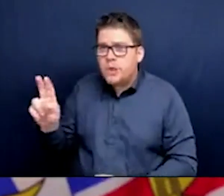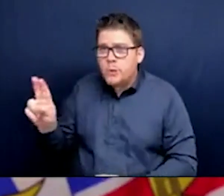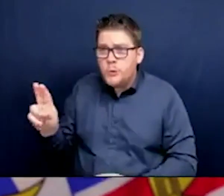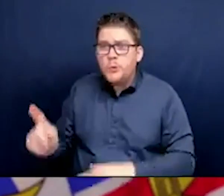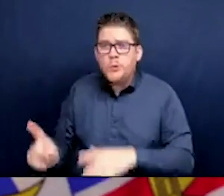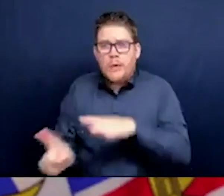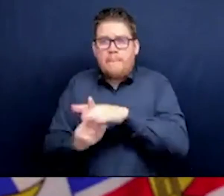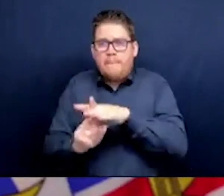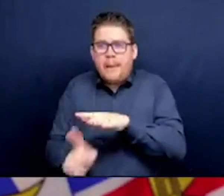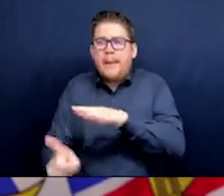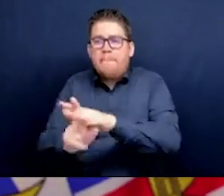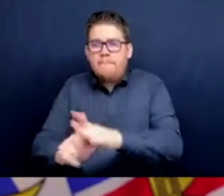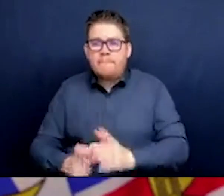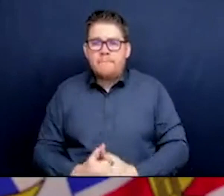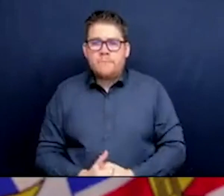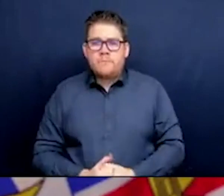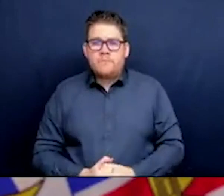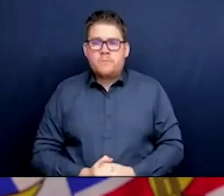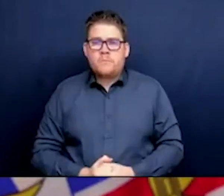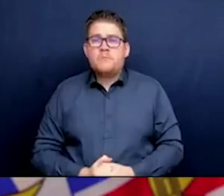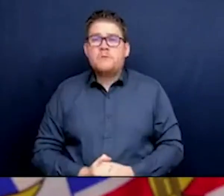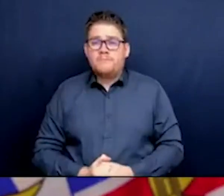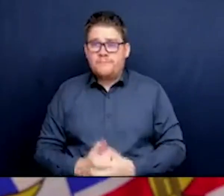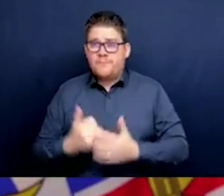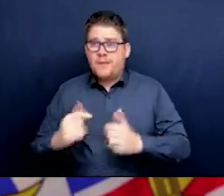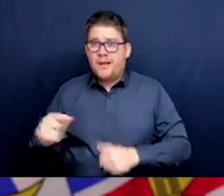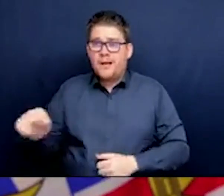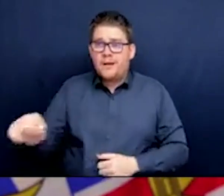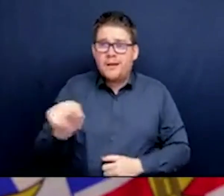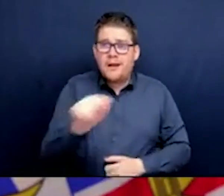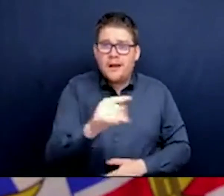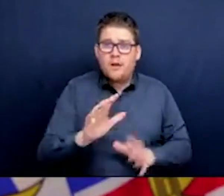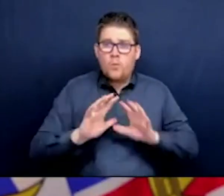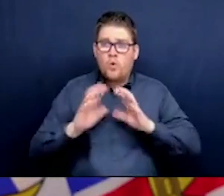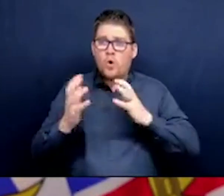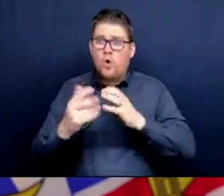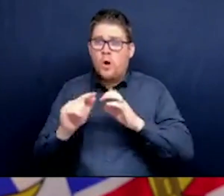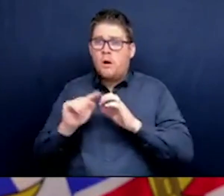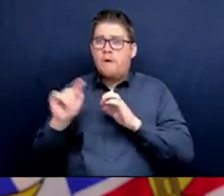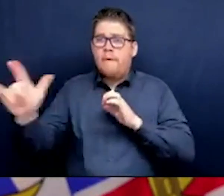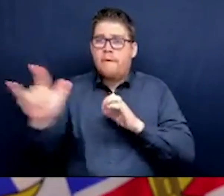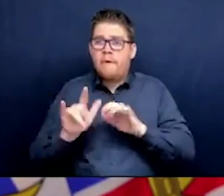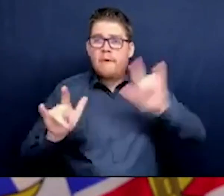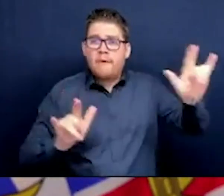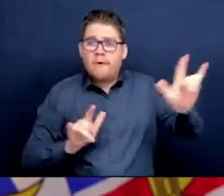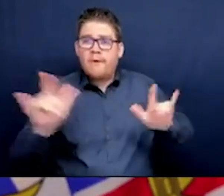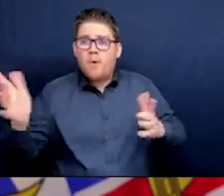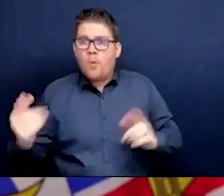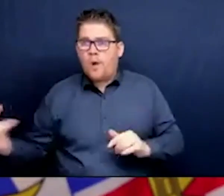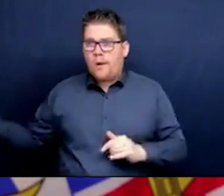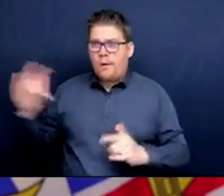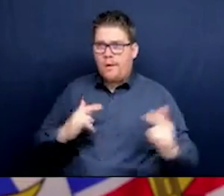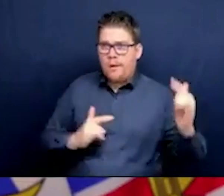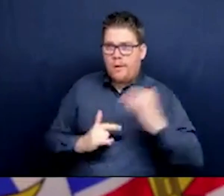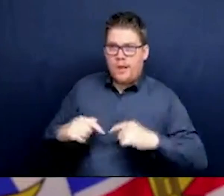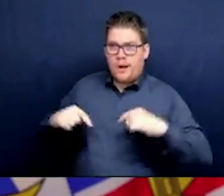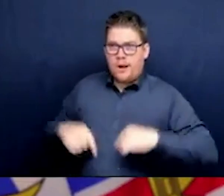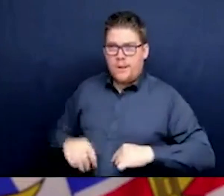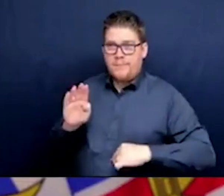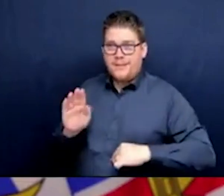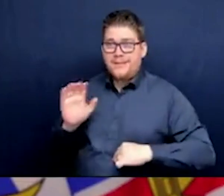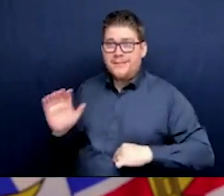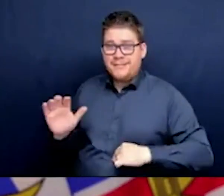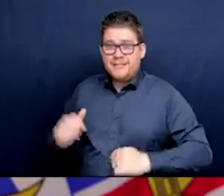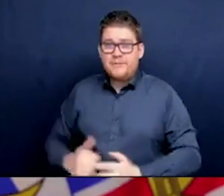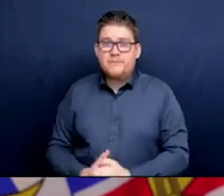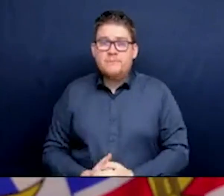we're connecting more. And we'll have on top of that the usual things that we see like RSV and also COVID.